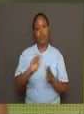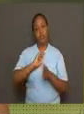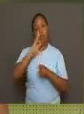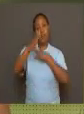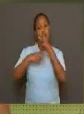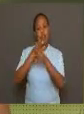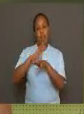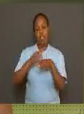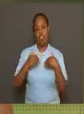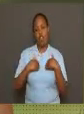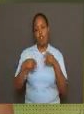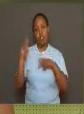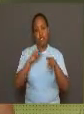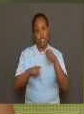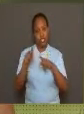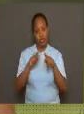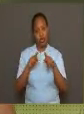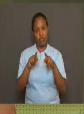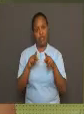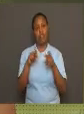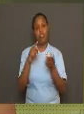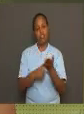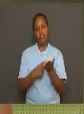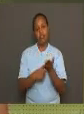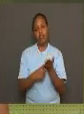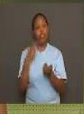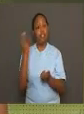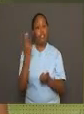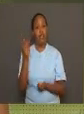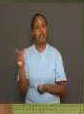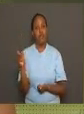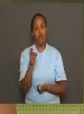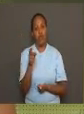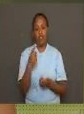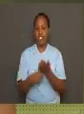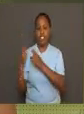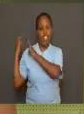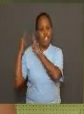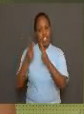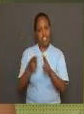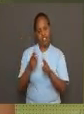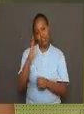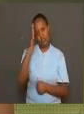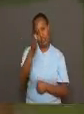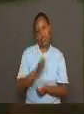the world will benefit from having access to these heritages in the